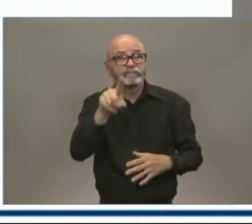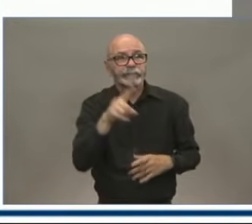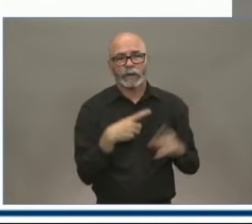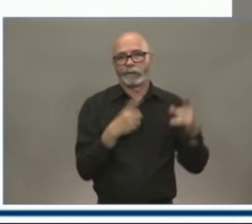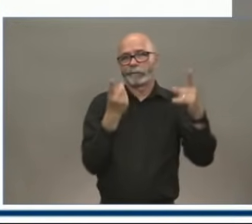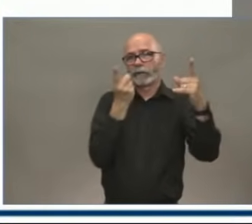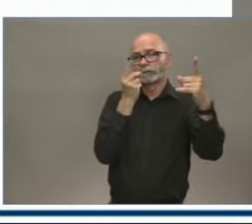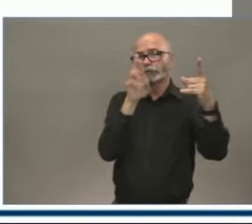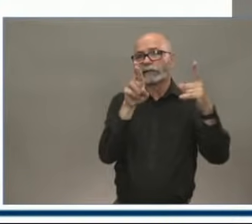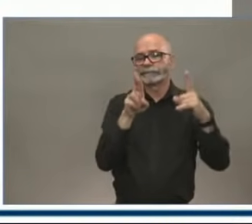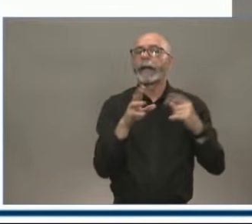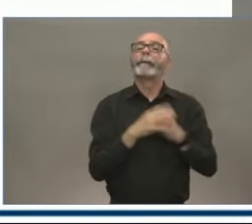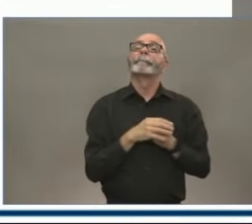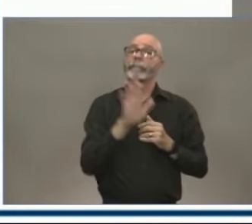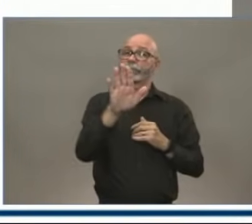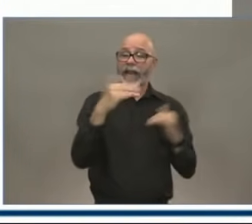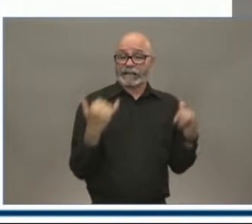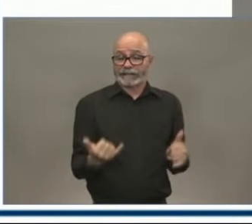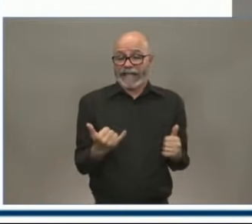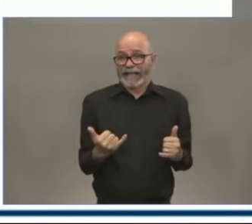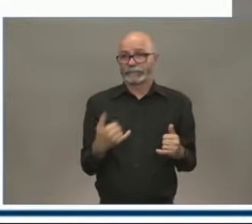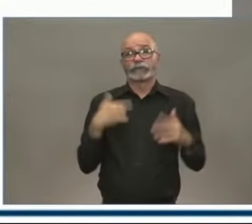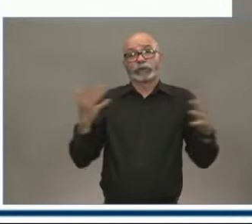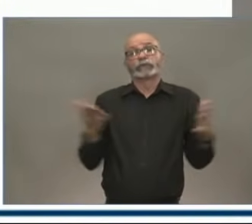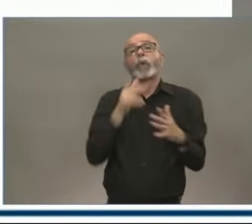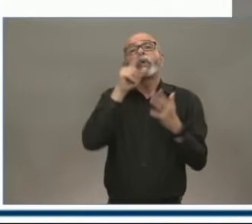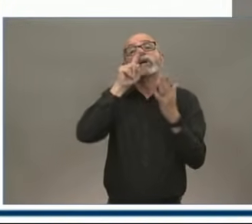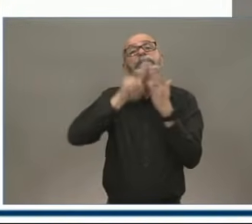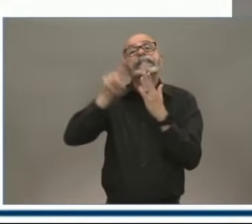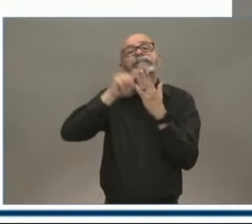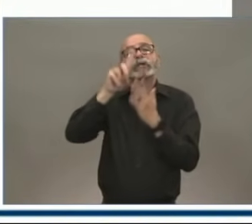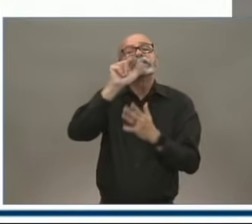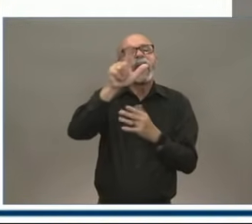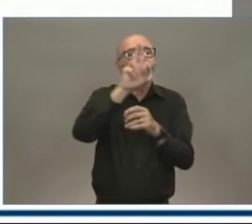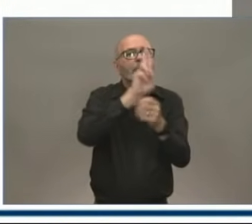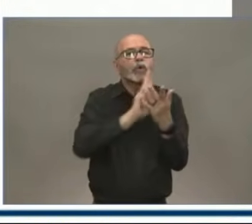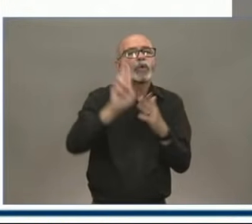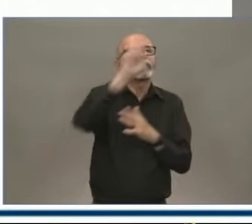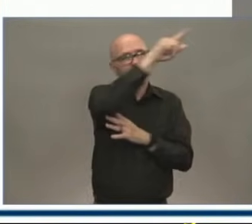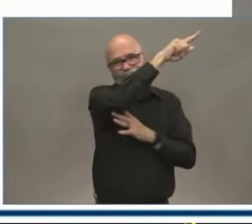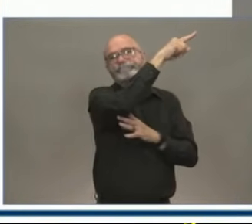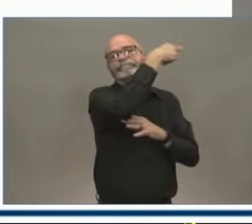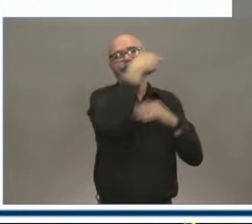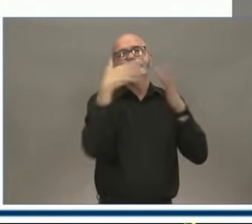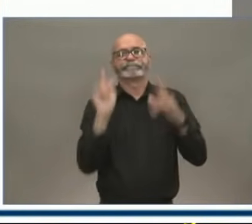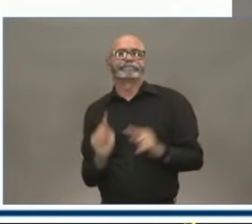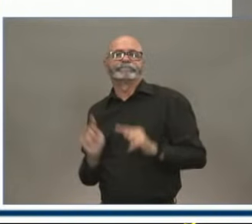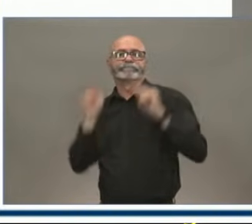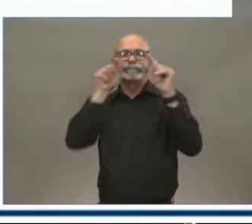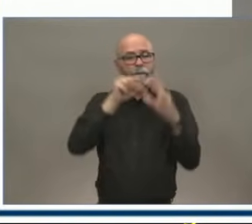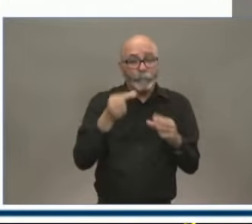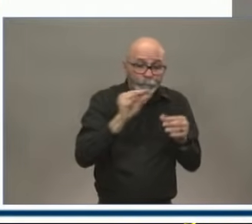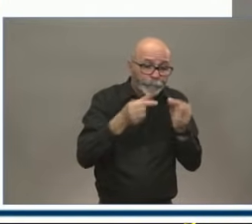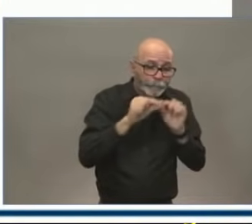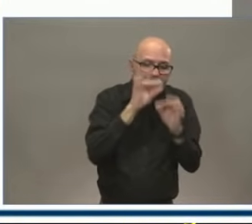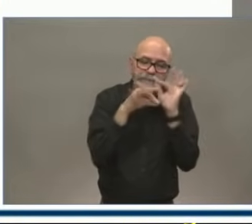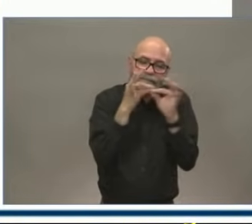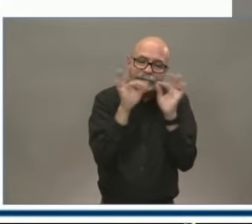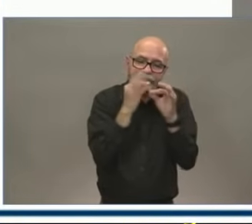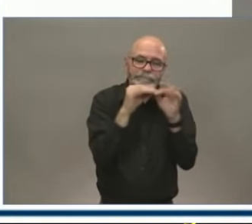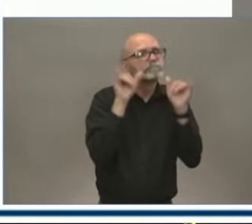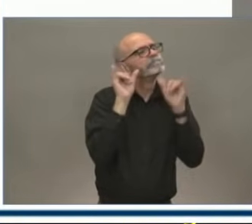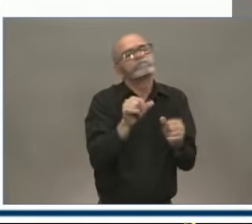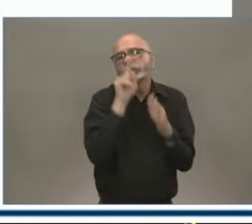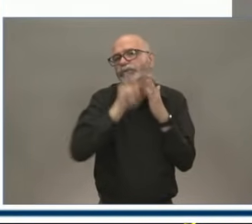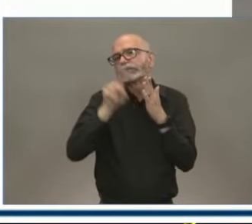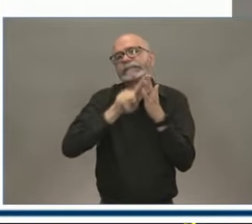part of a group of researchers across the country. And it is very much in the research phase. And the question is, what